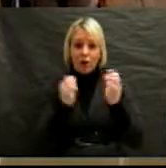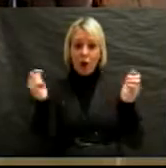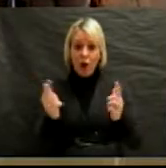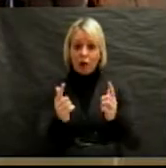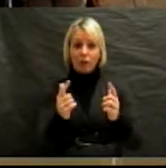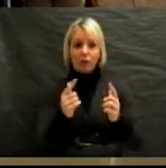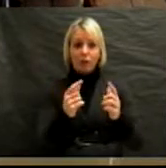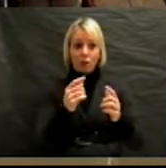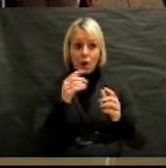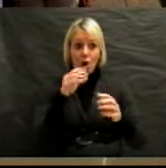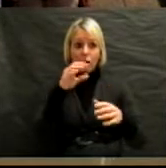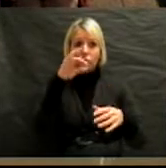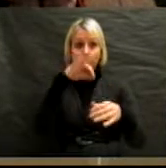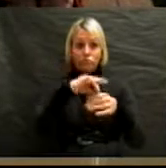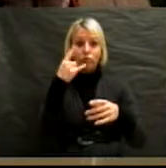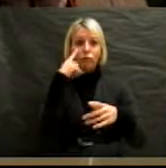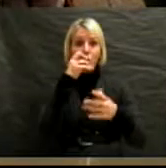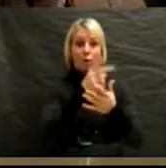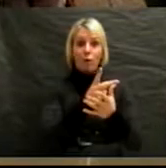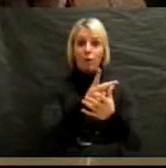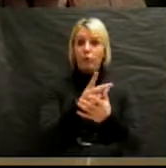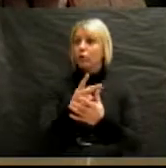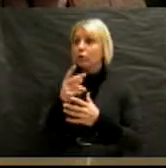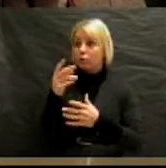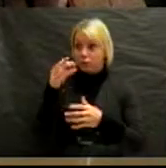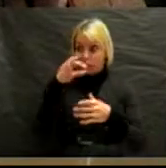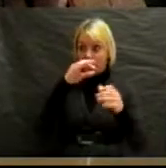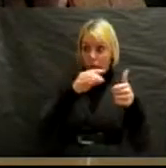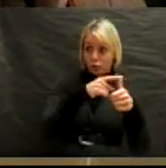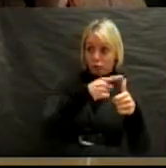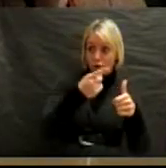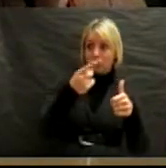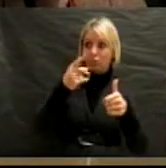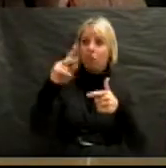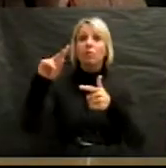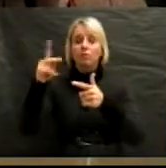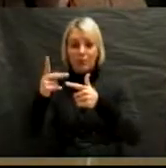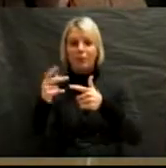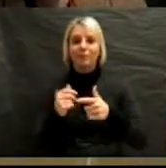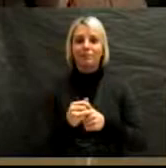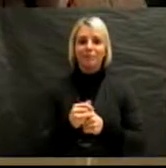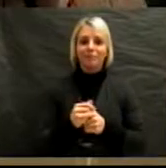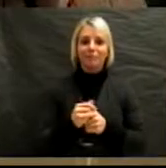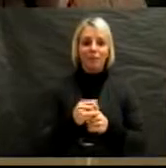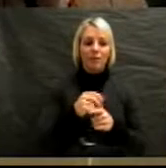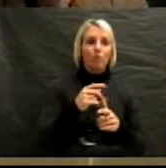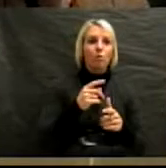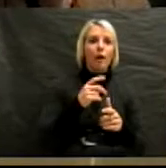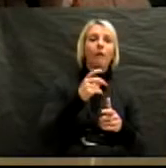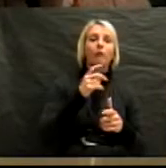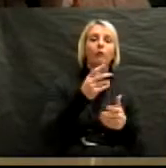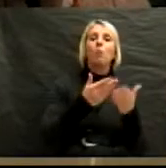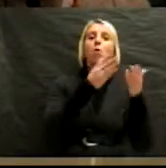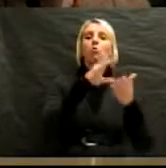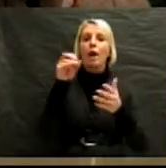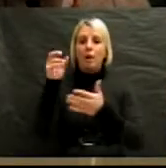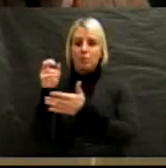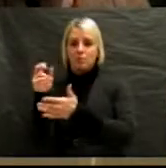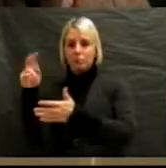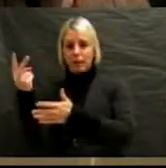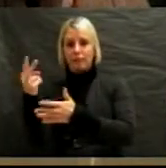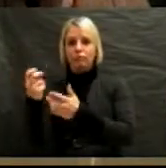moved. Is there a second? Second. I have a motion and a second to approve the agenda. Any discussion on this